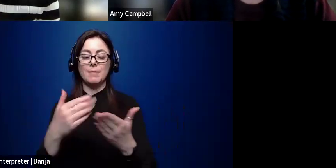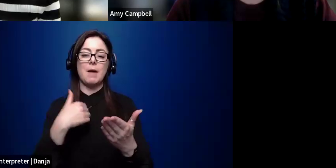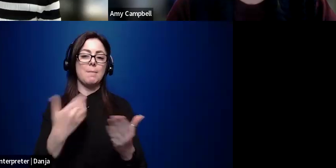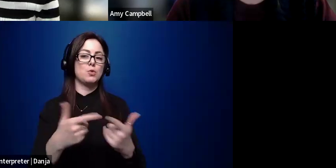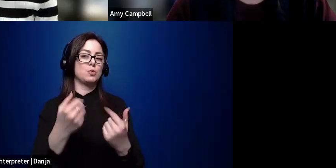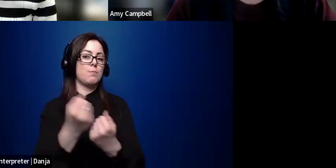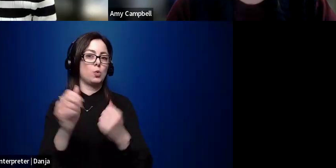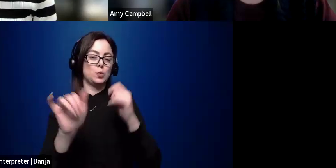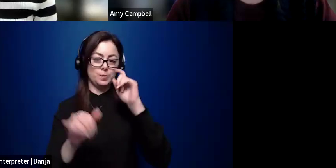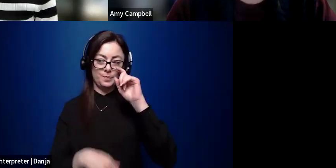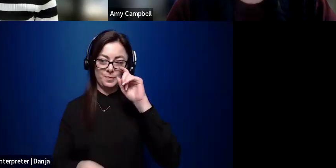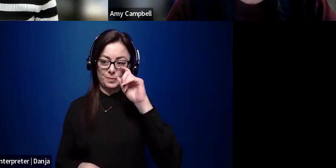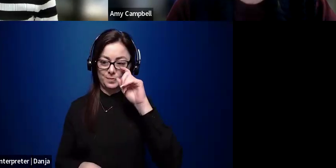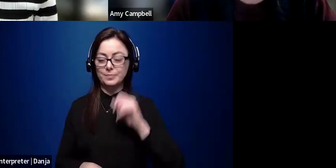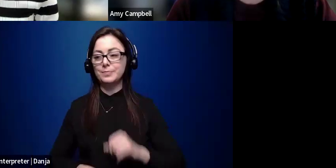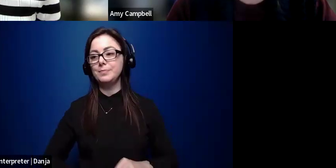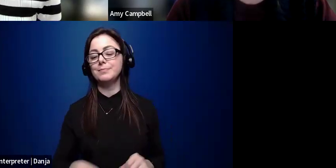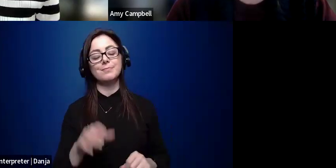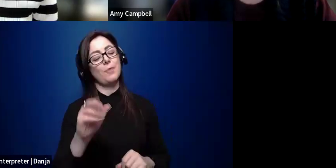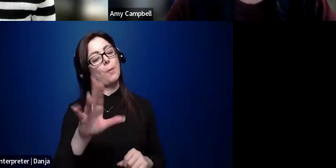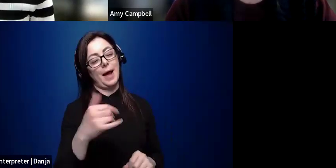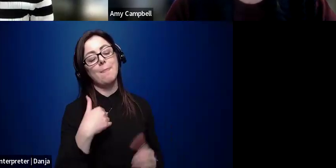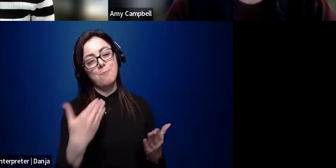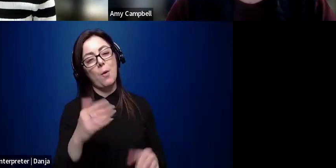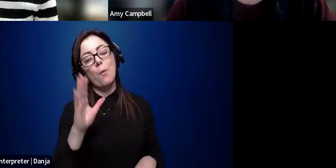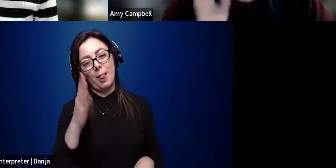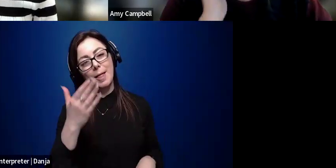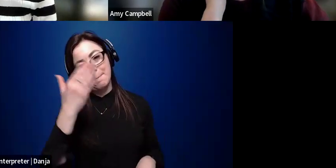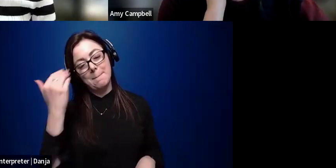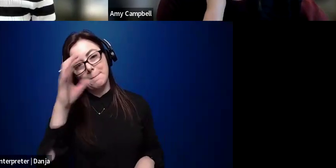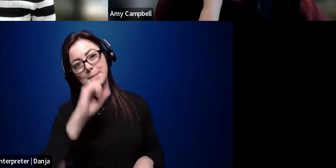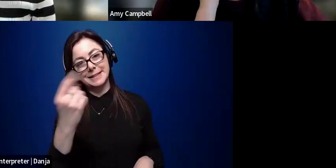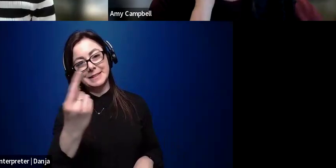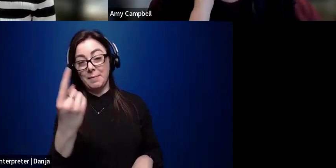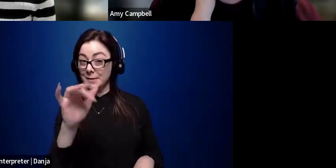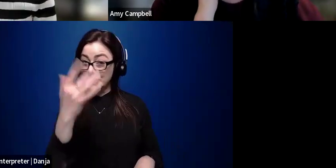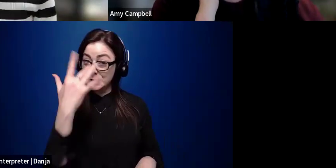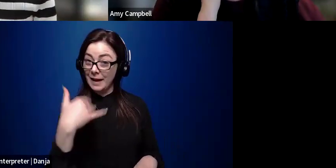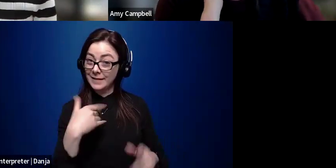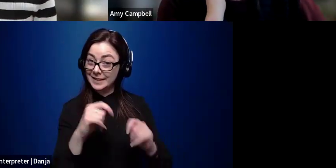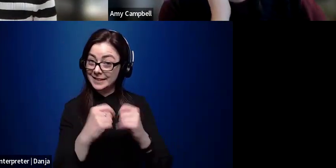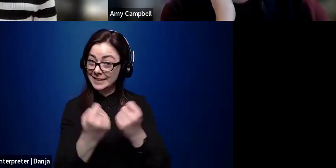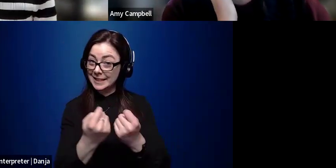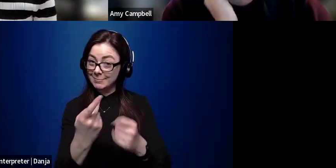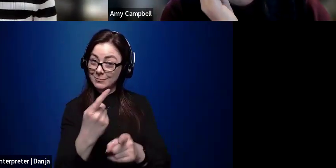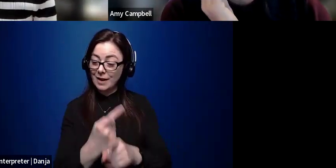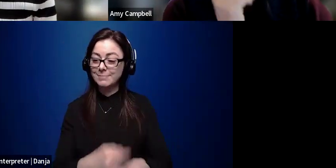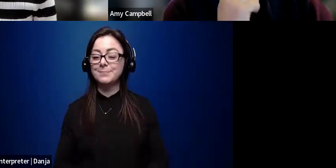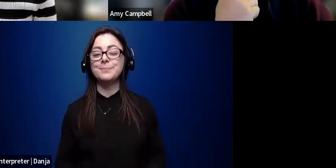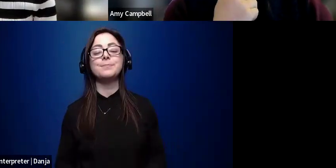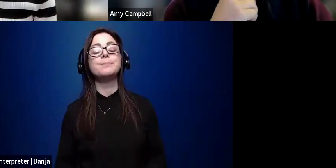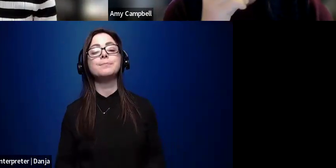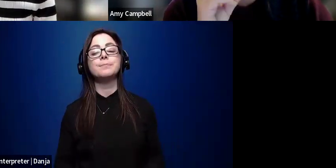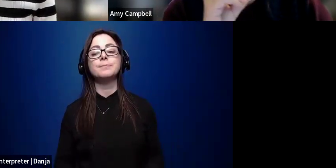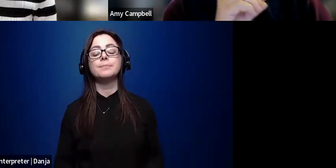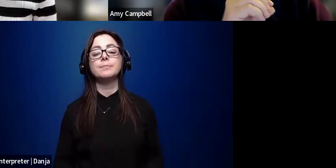too. Oh, I'm sure I might miss something. So that's why we have a team, right? And so I just wanted to reiterate